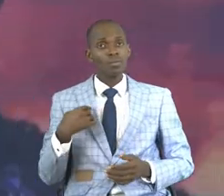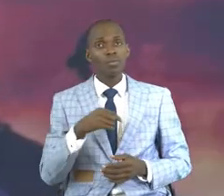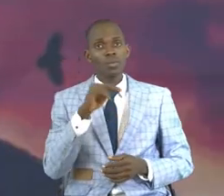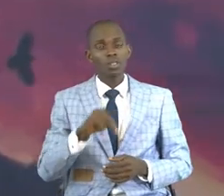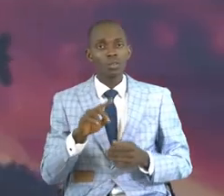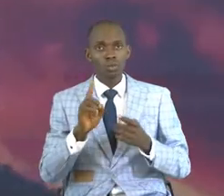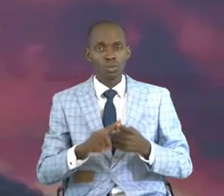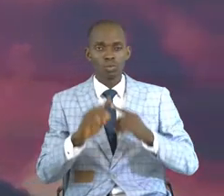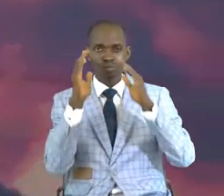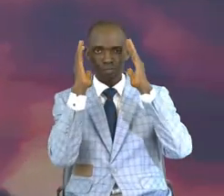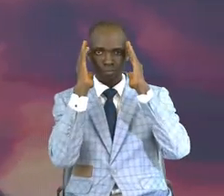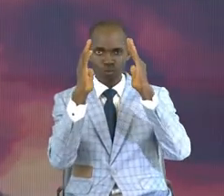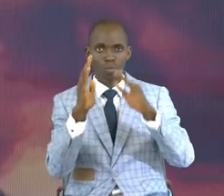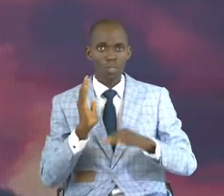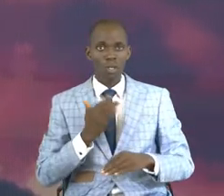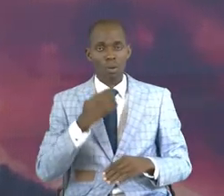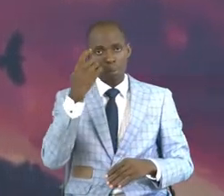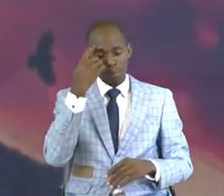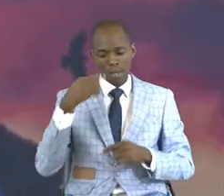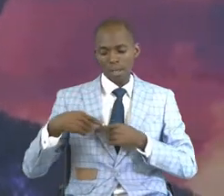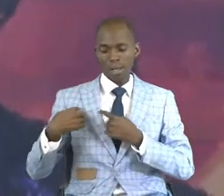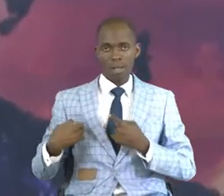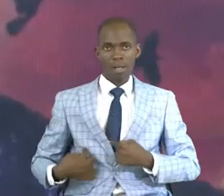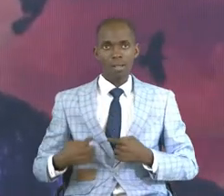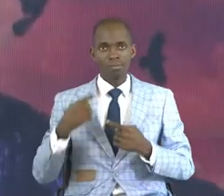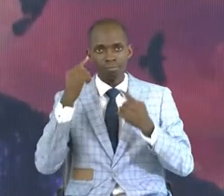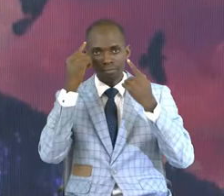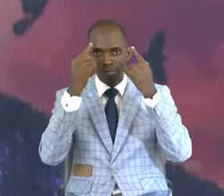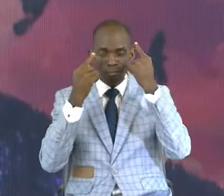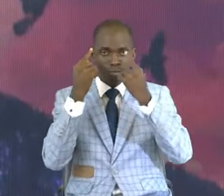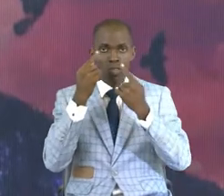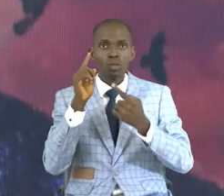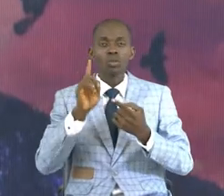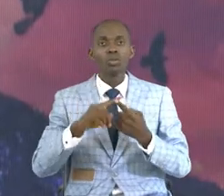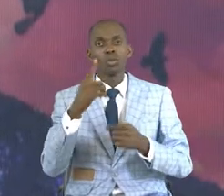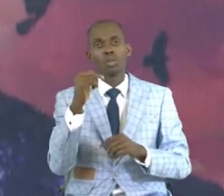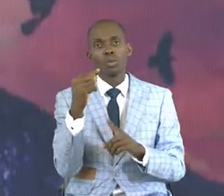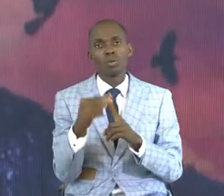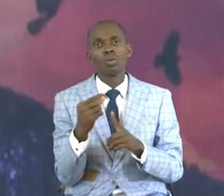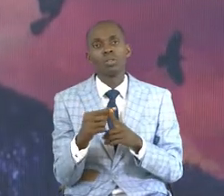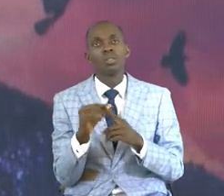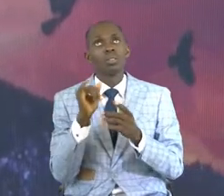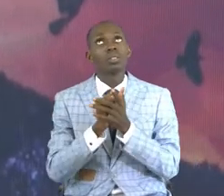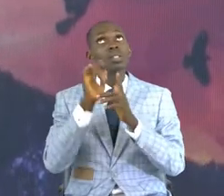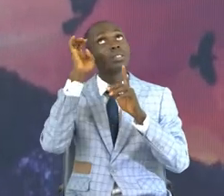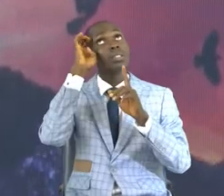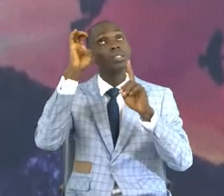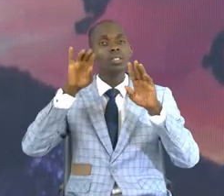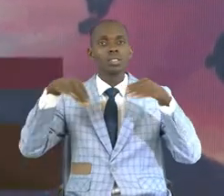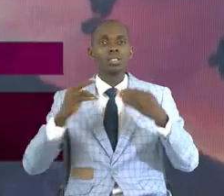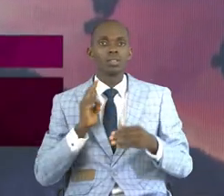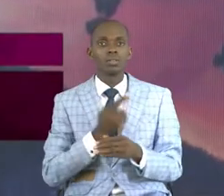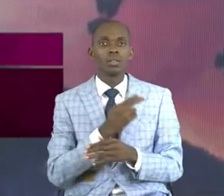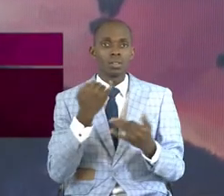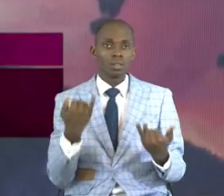our mind, our heart, our thoughts to the word he gives us. This is the